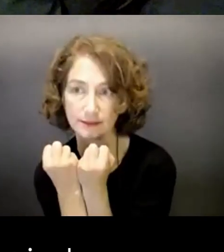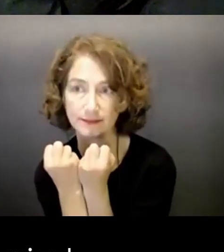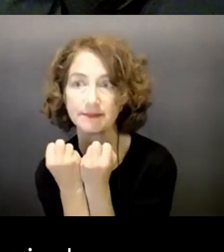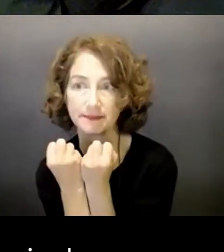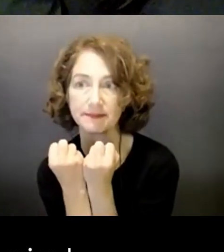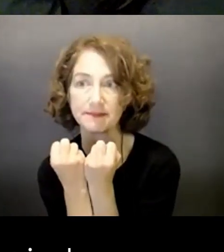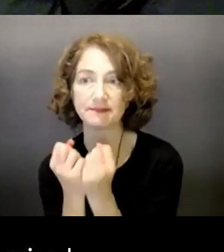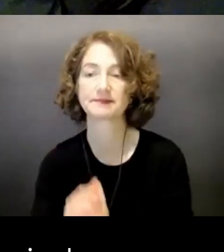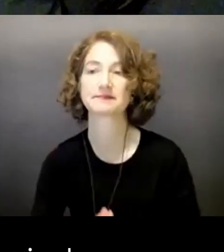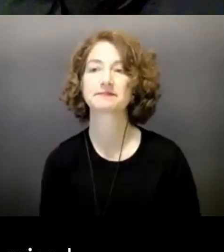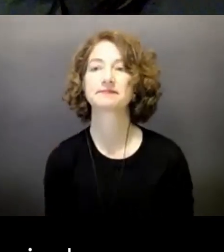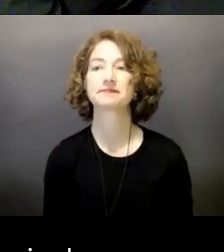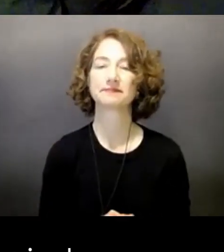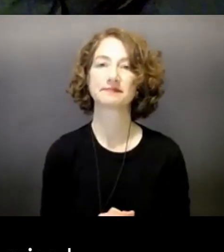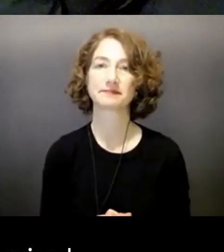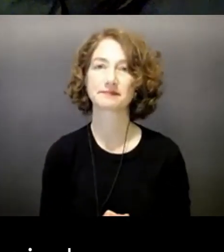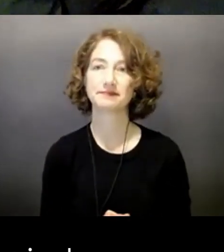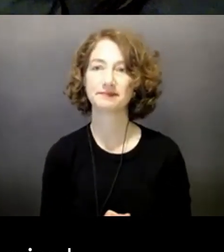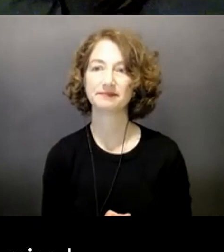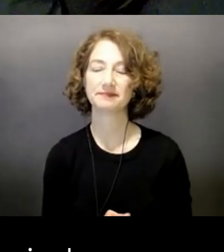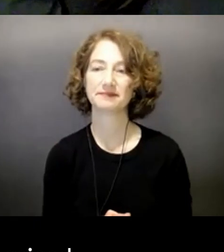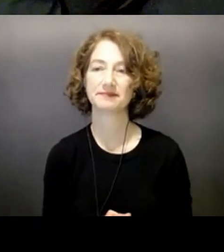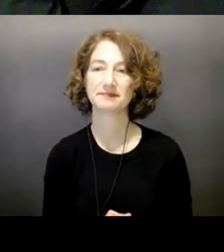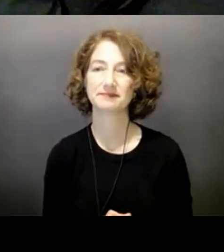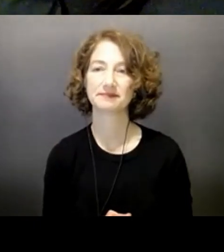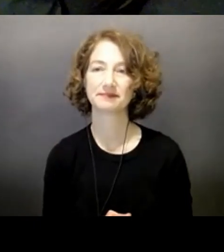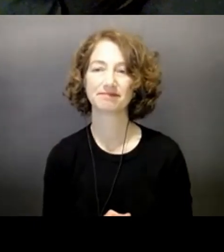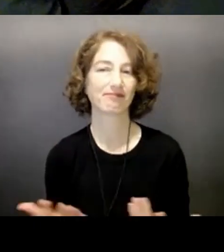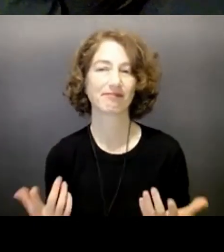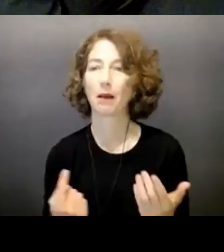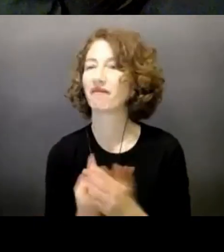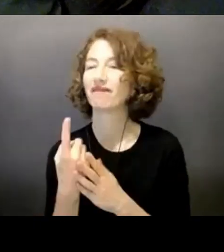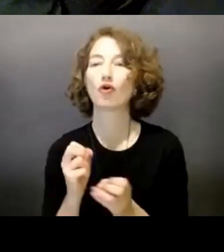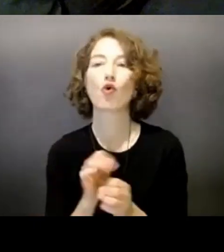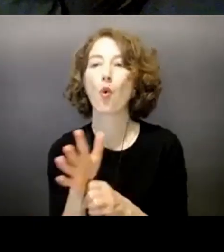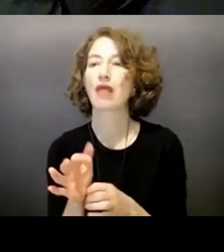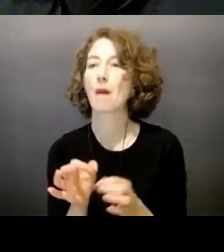of connecting without connecting. And I think there's